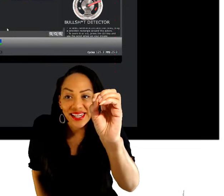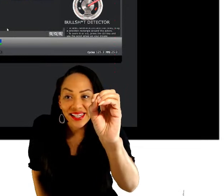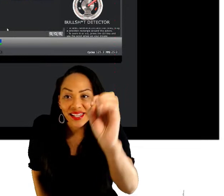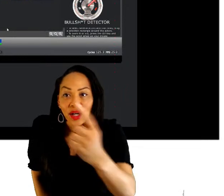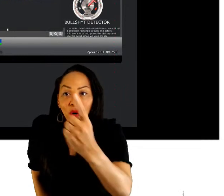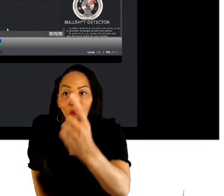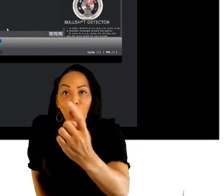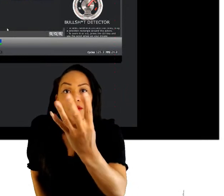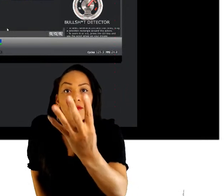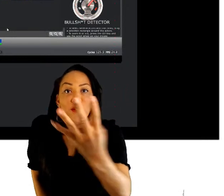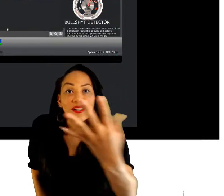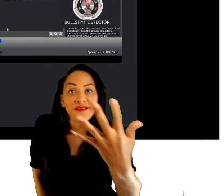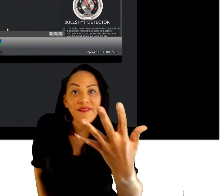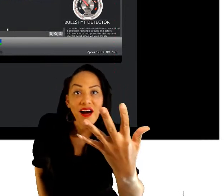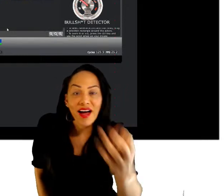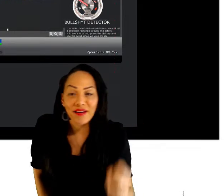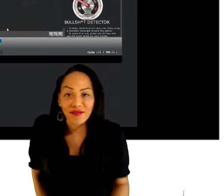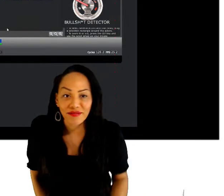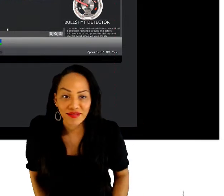145.